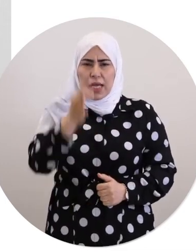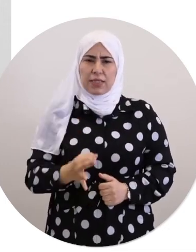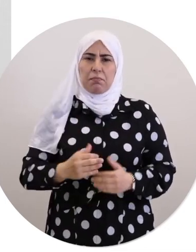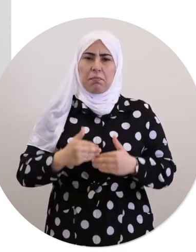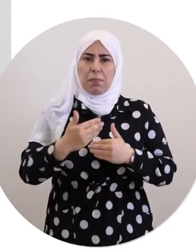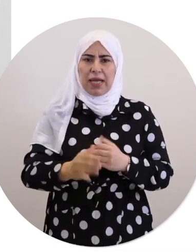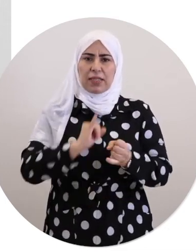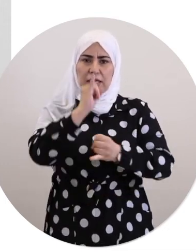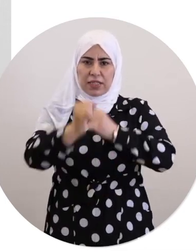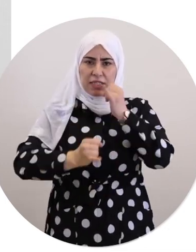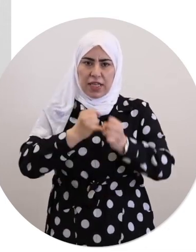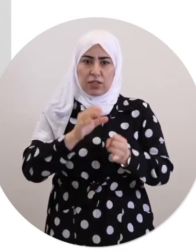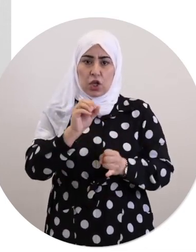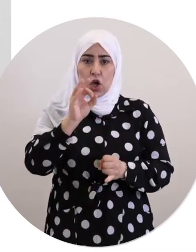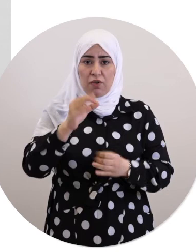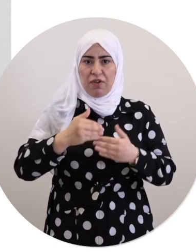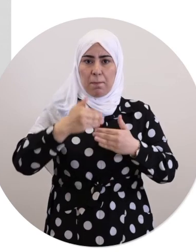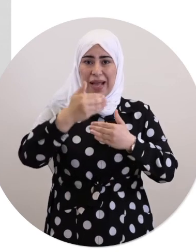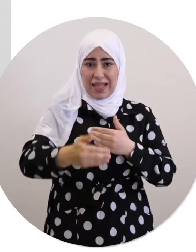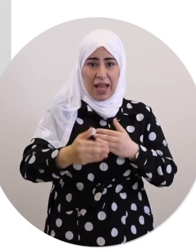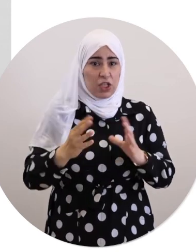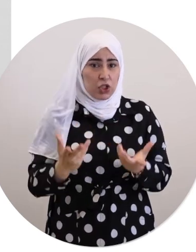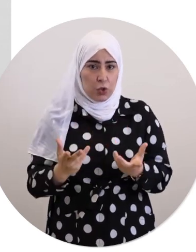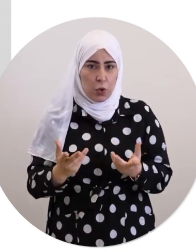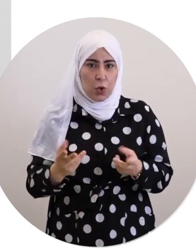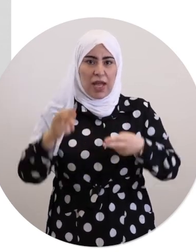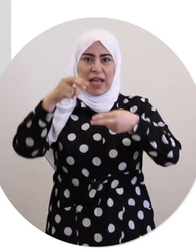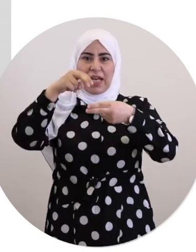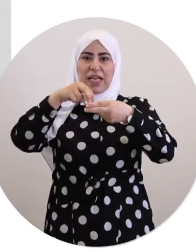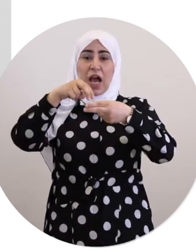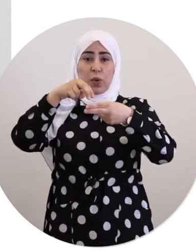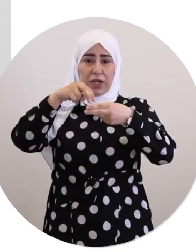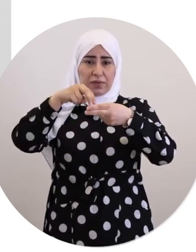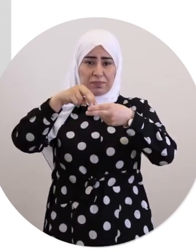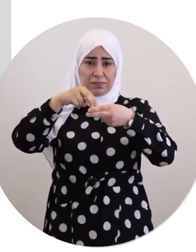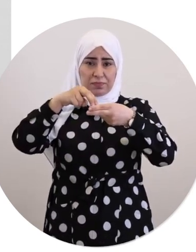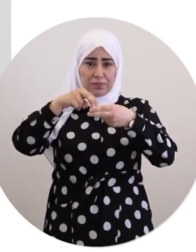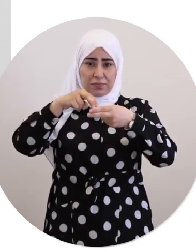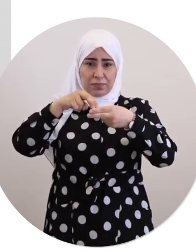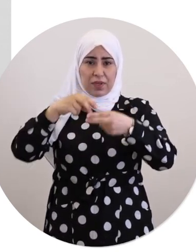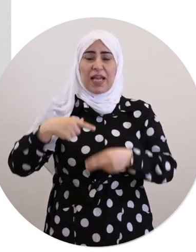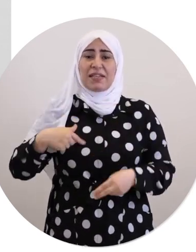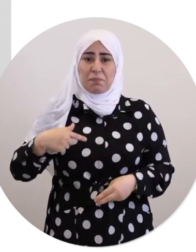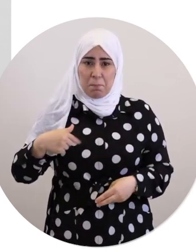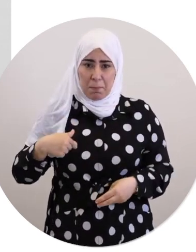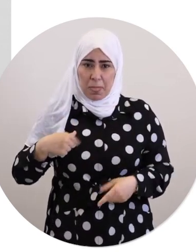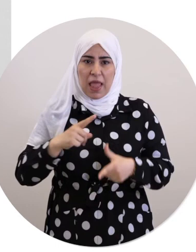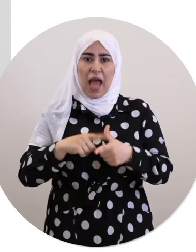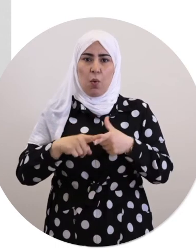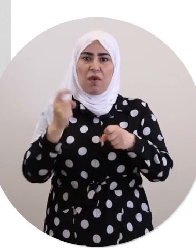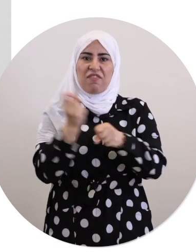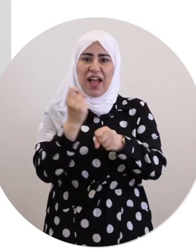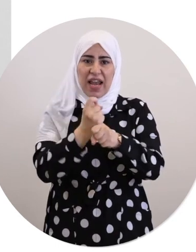of, remember, you have to follow it with what? You have to follow it with a verb in the gerund form. So instead of eating,